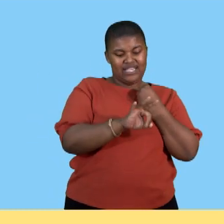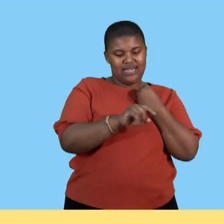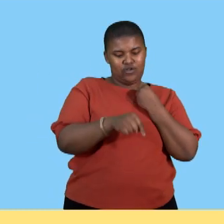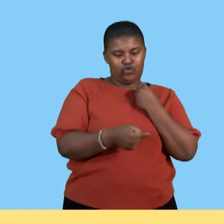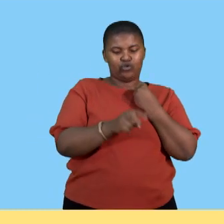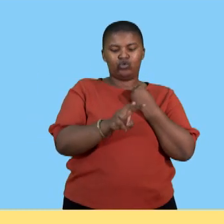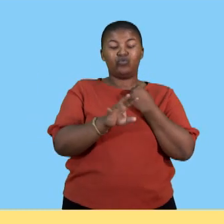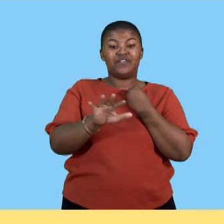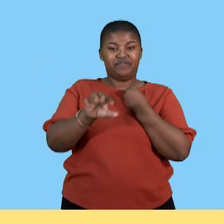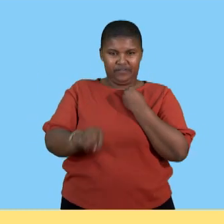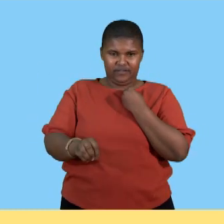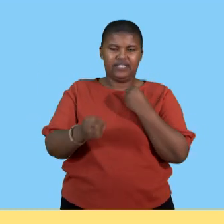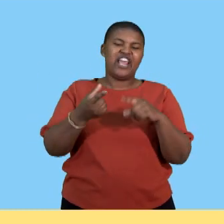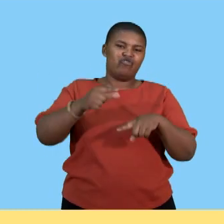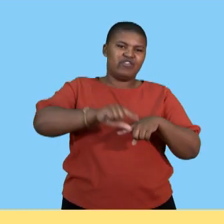must be